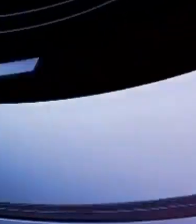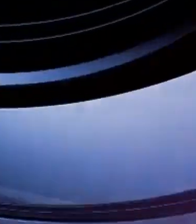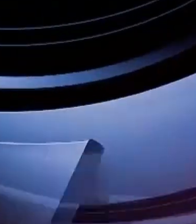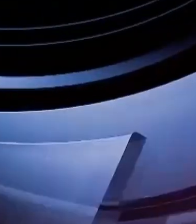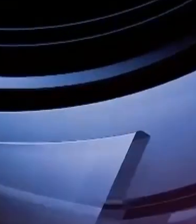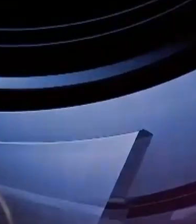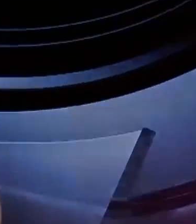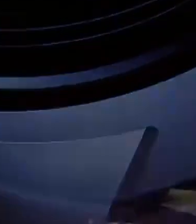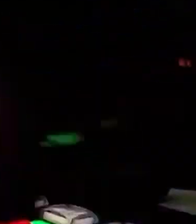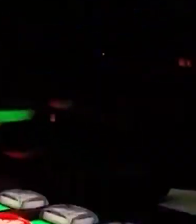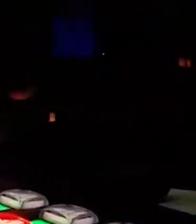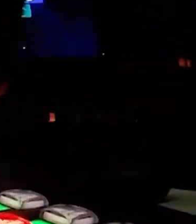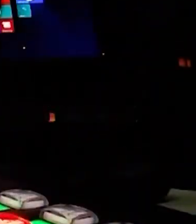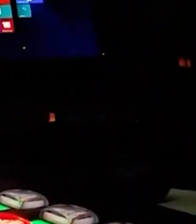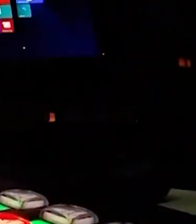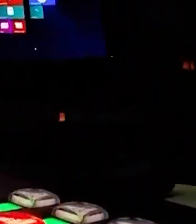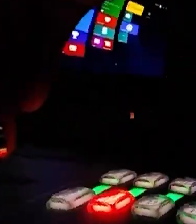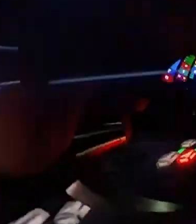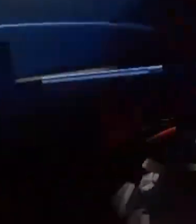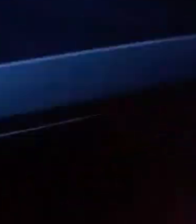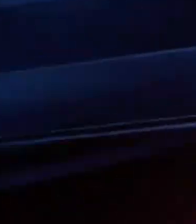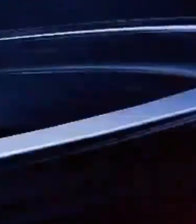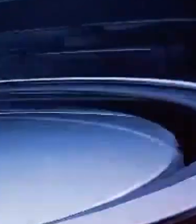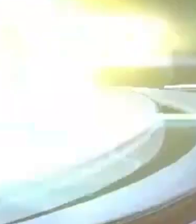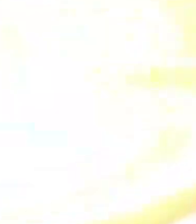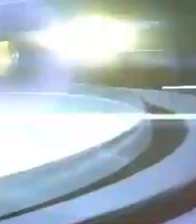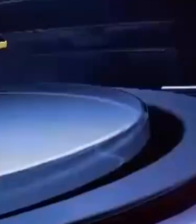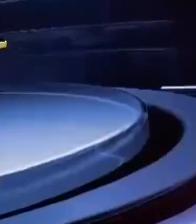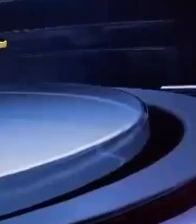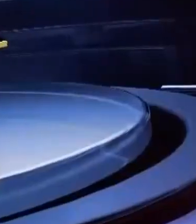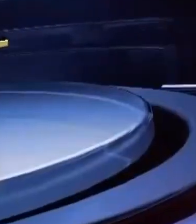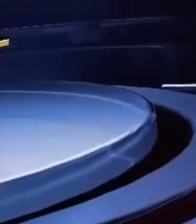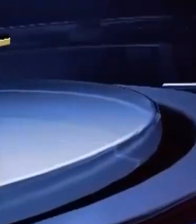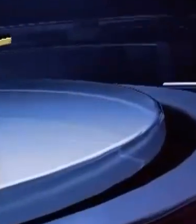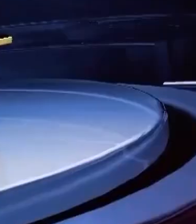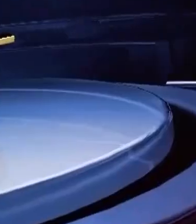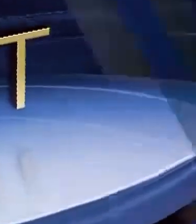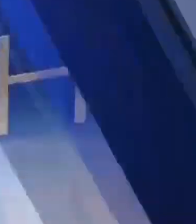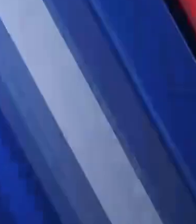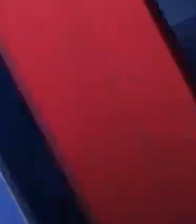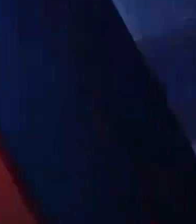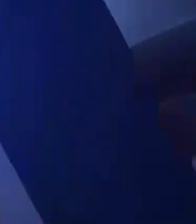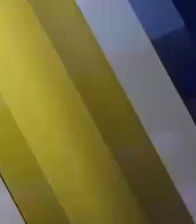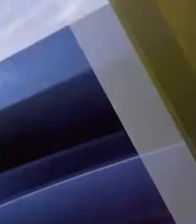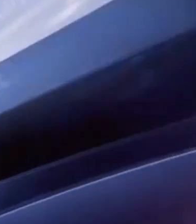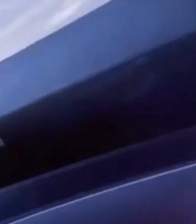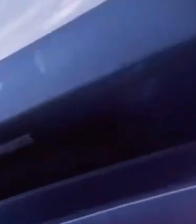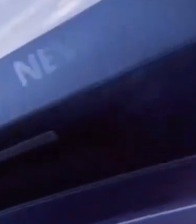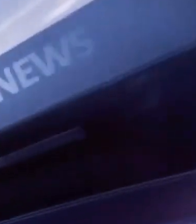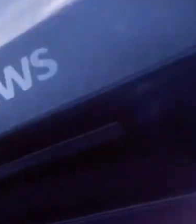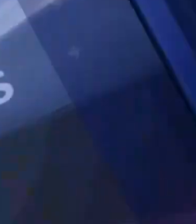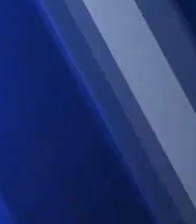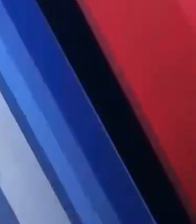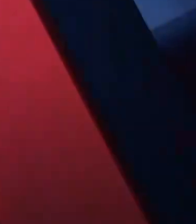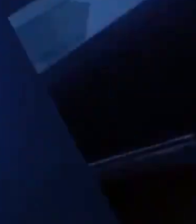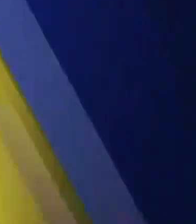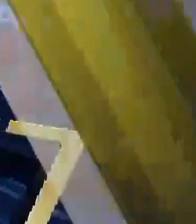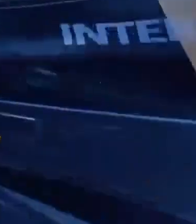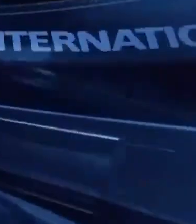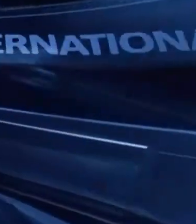Broadcasting from our studios in the Pine St. Michael, this is CBC NewsNight, starting now.